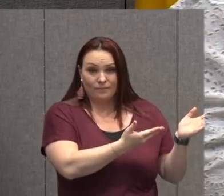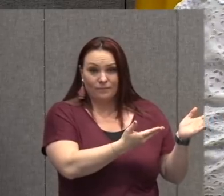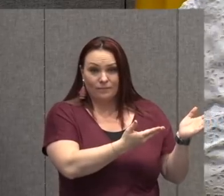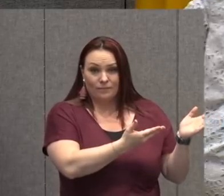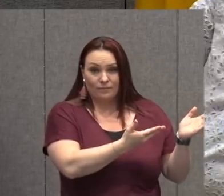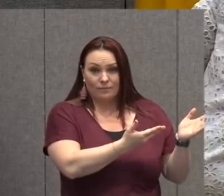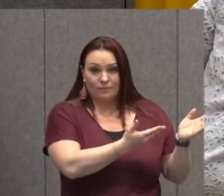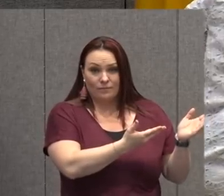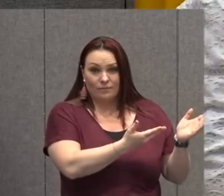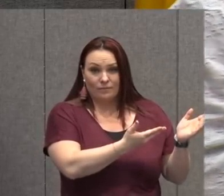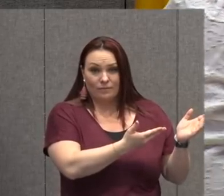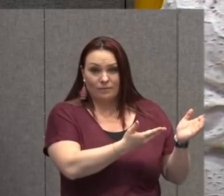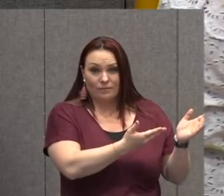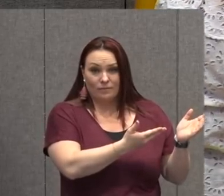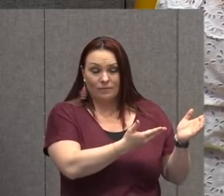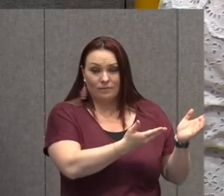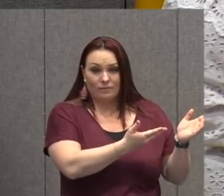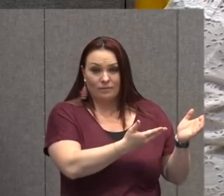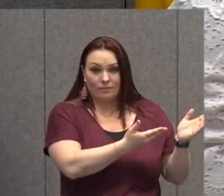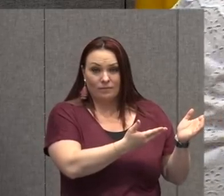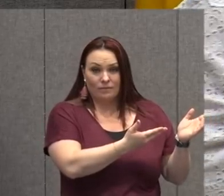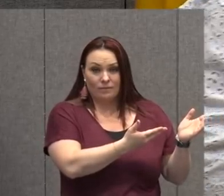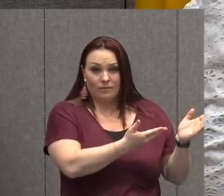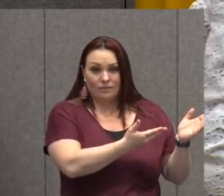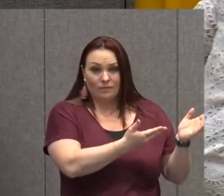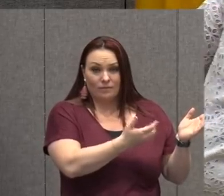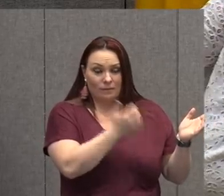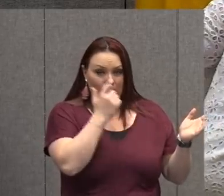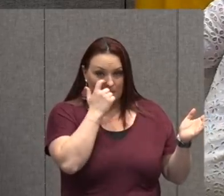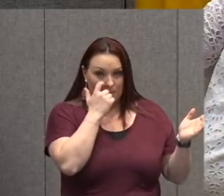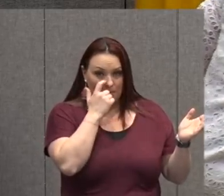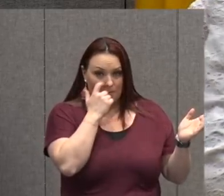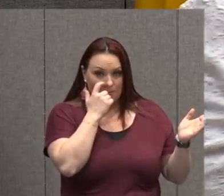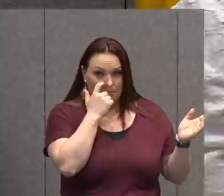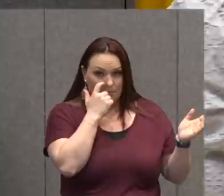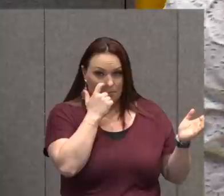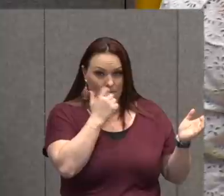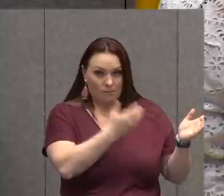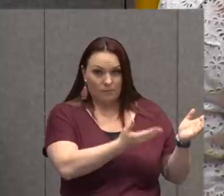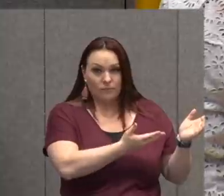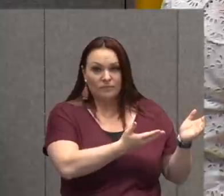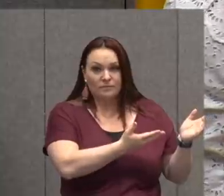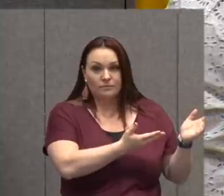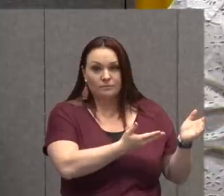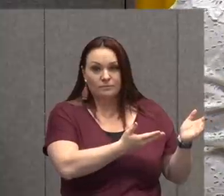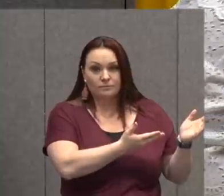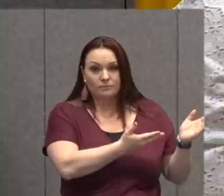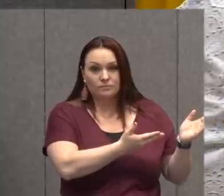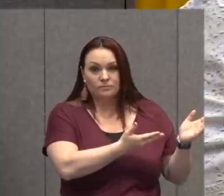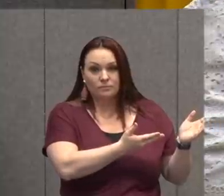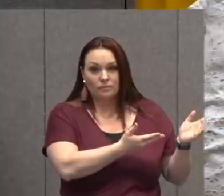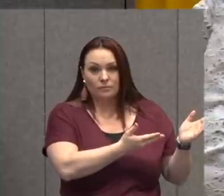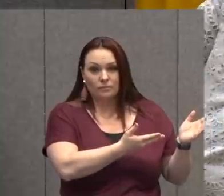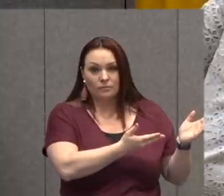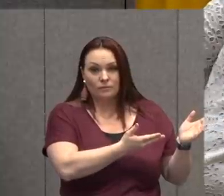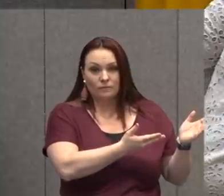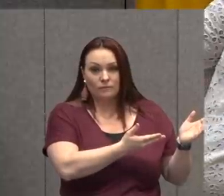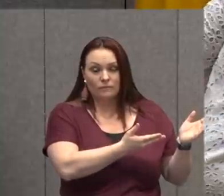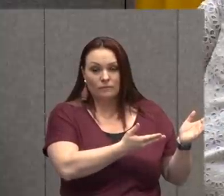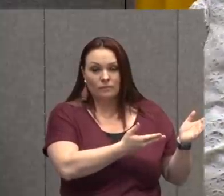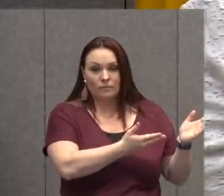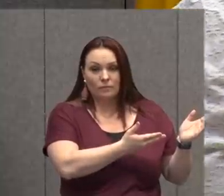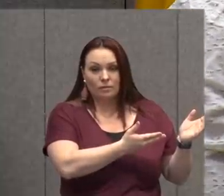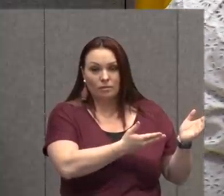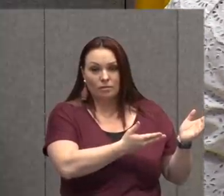October, there is an International Observe the Moon Night where people all